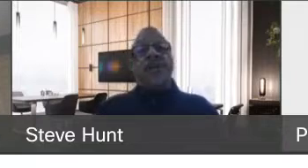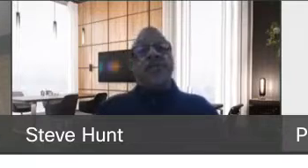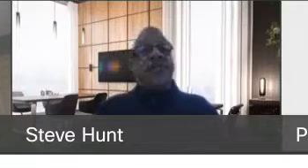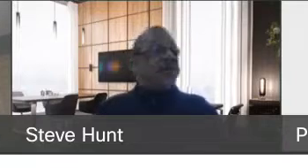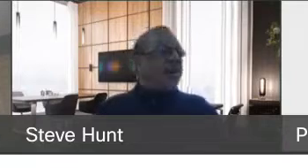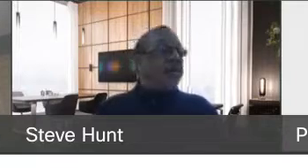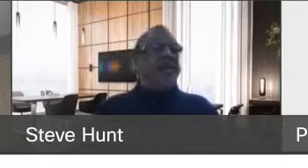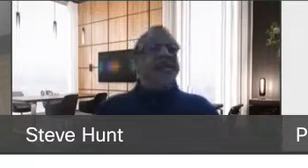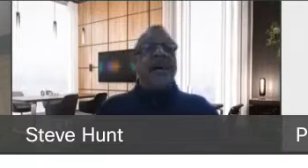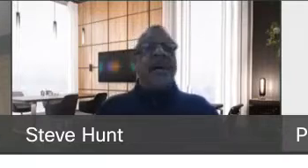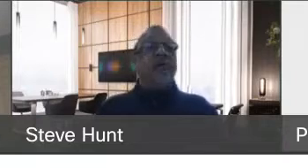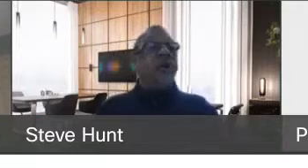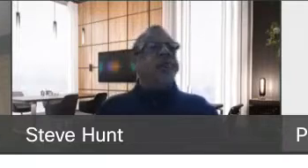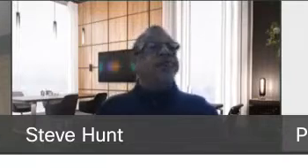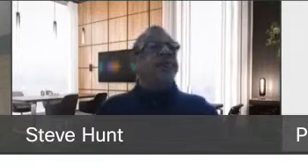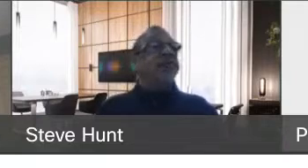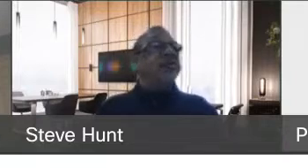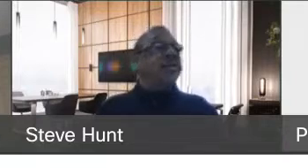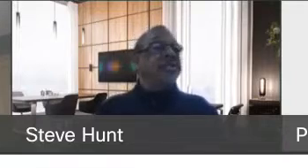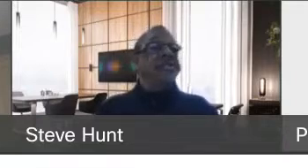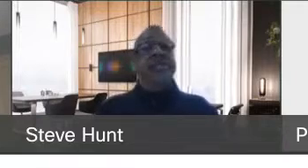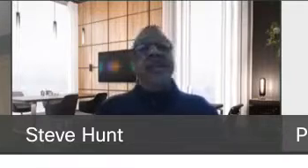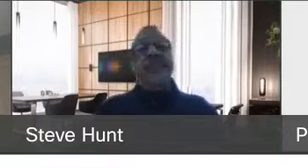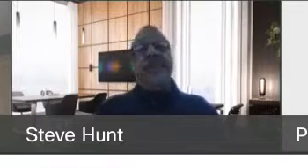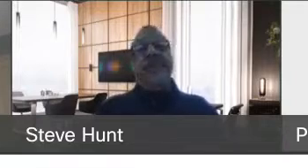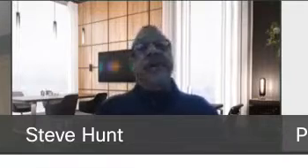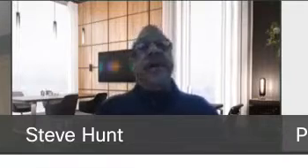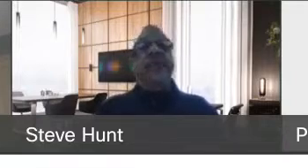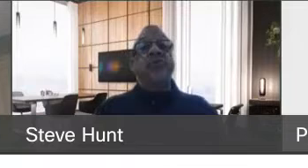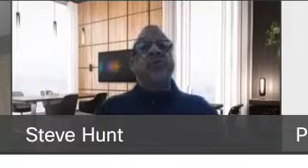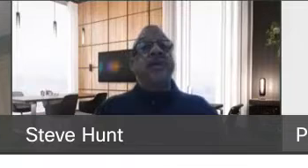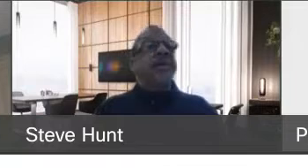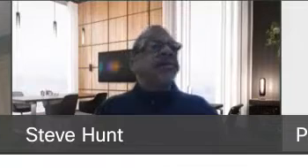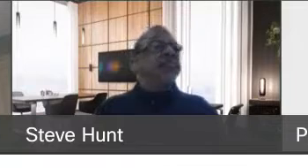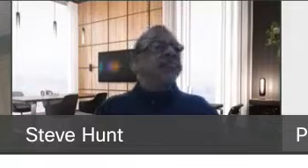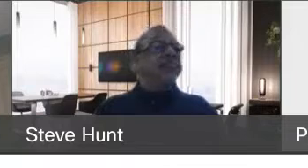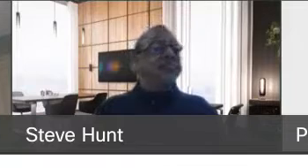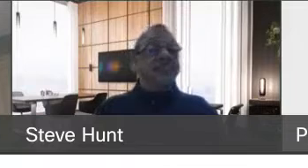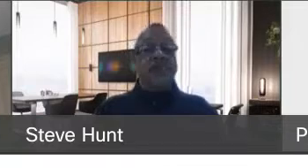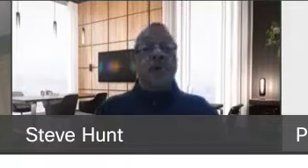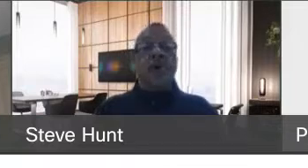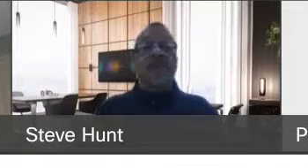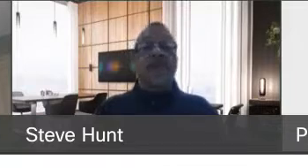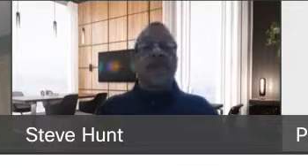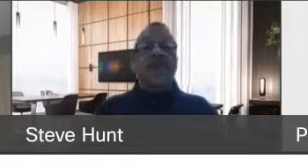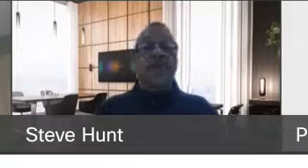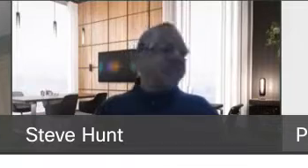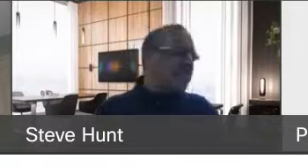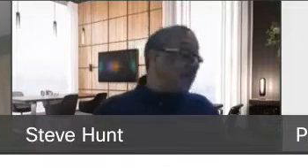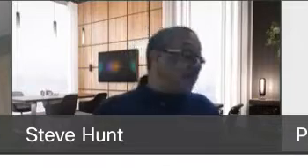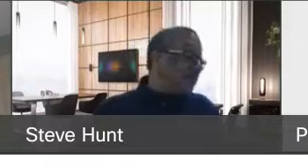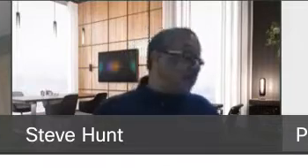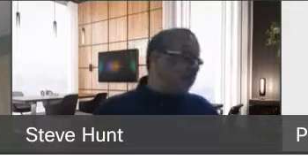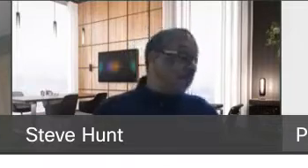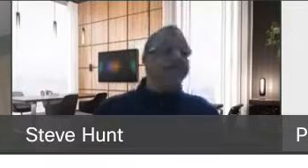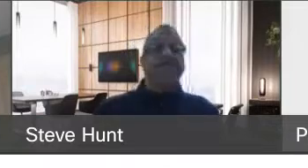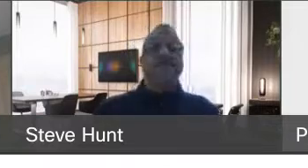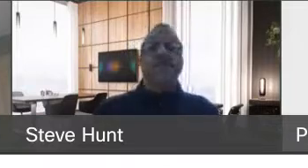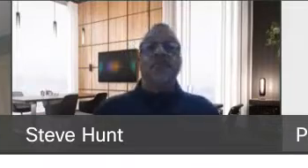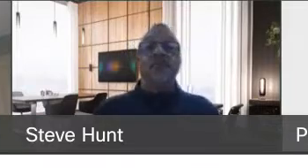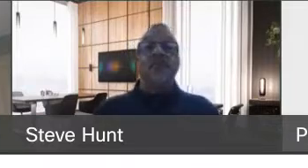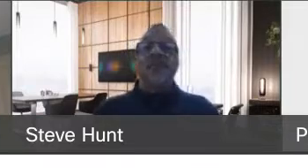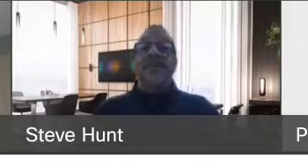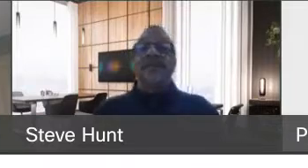first, Leonardo, is I will open the floor for discussion and then I will call for motions.